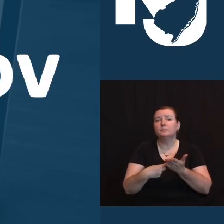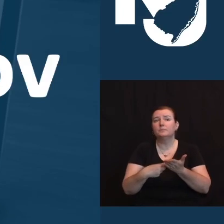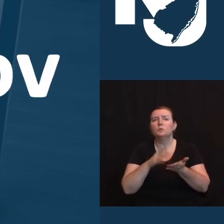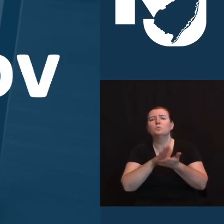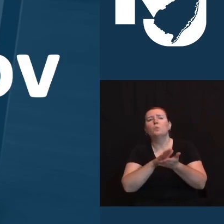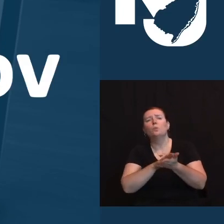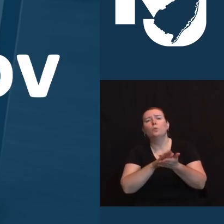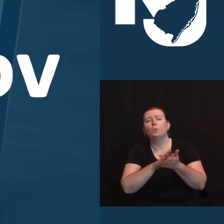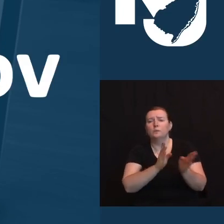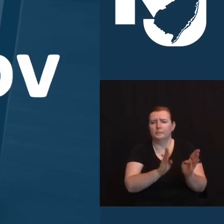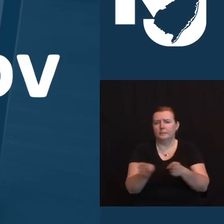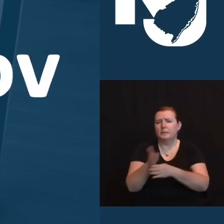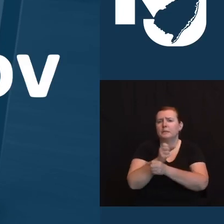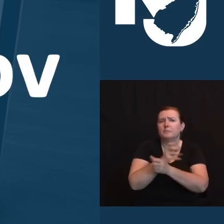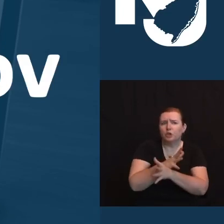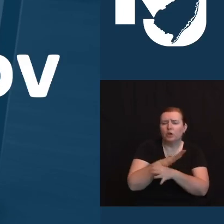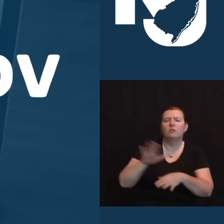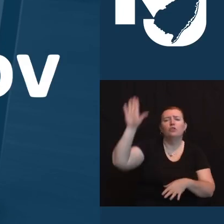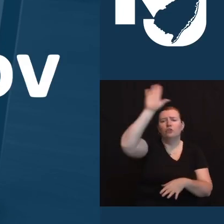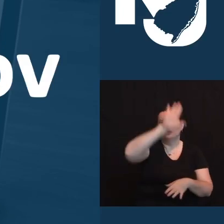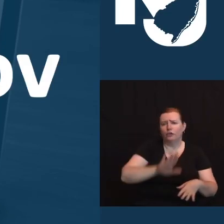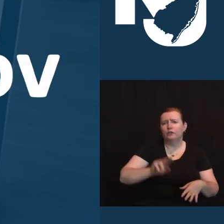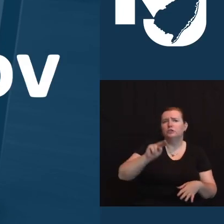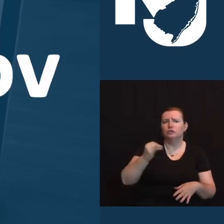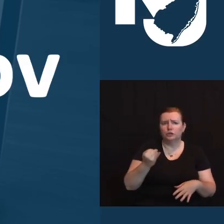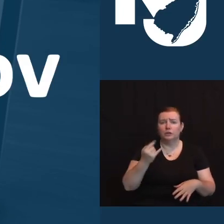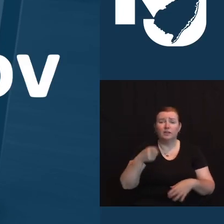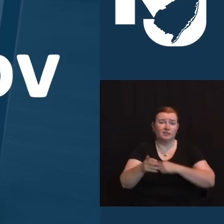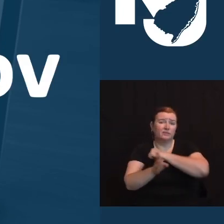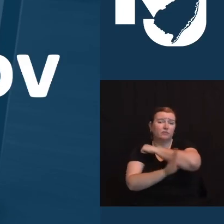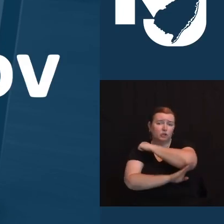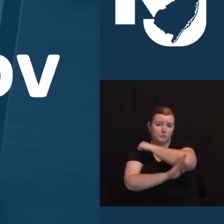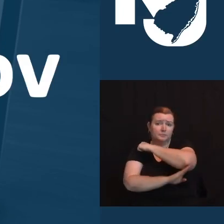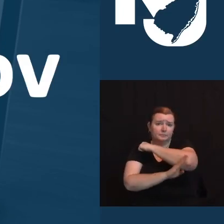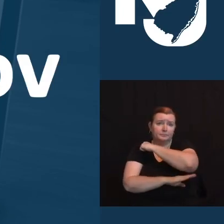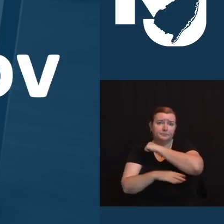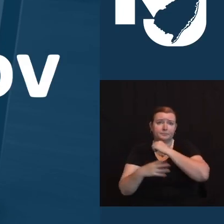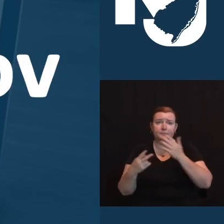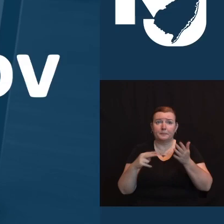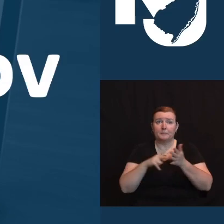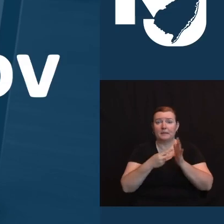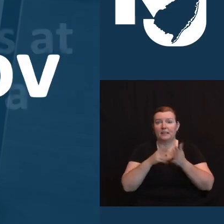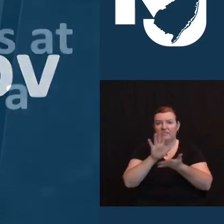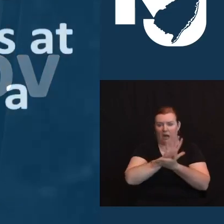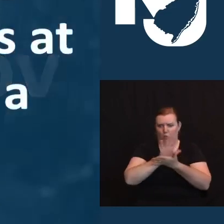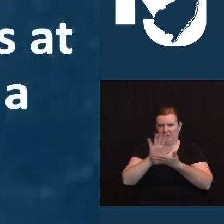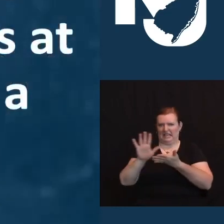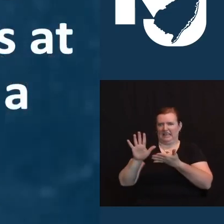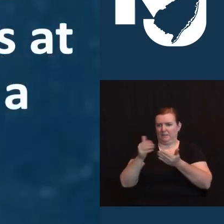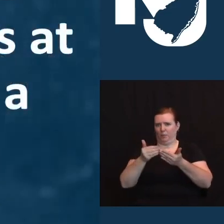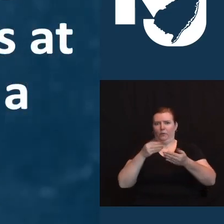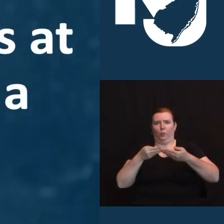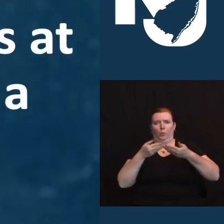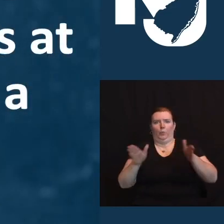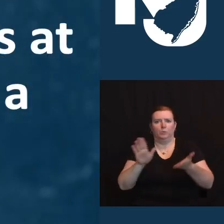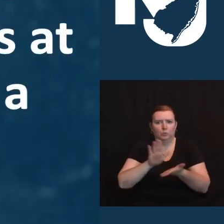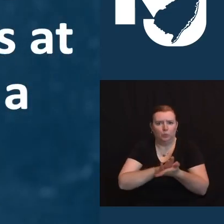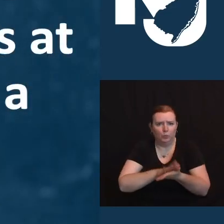districts across the state for the upcoming academic year, which is only about 5 weeks away. Today we are announcing and